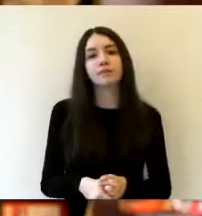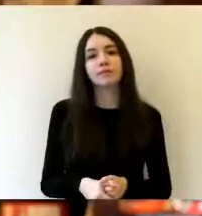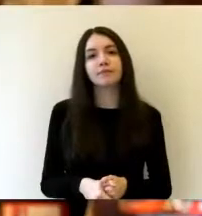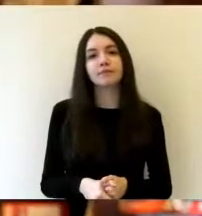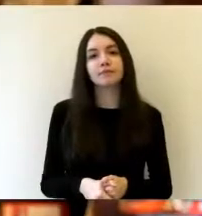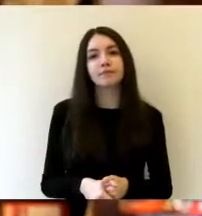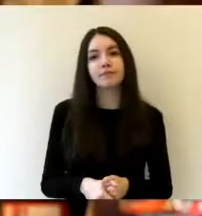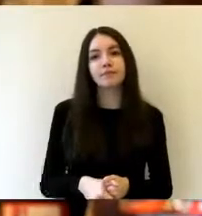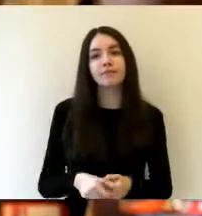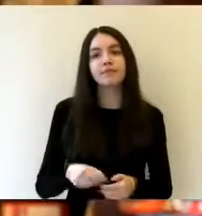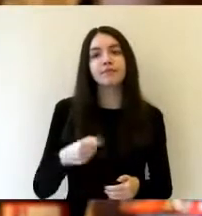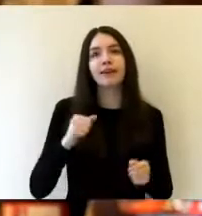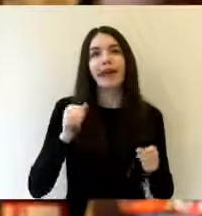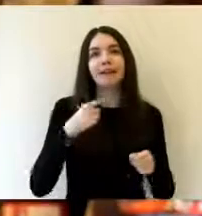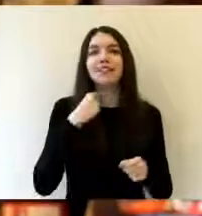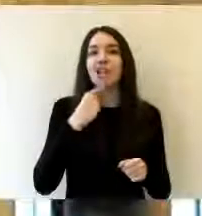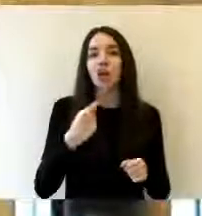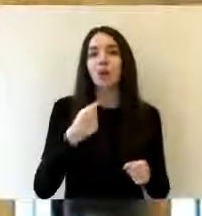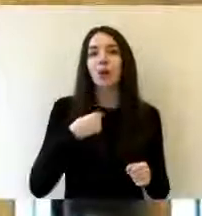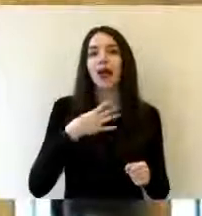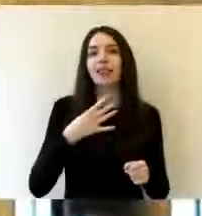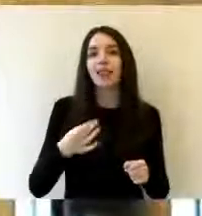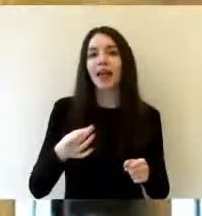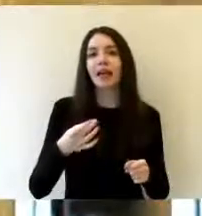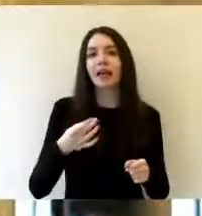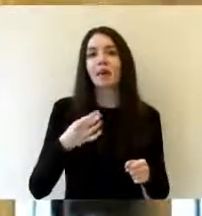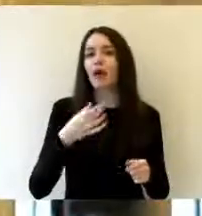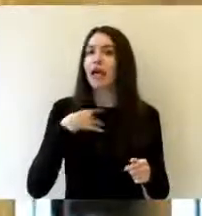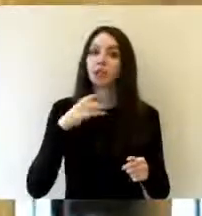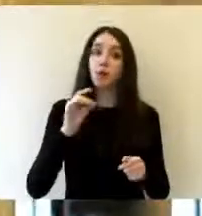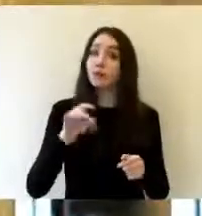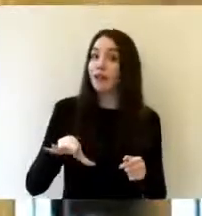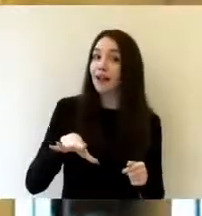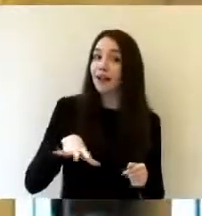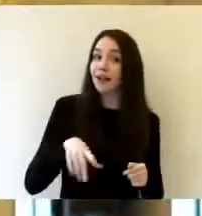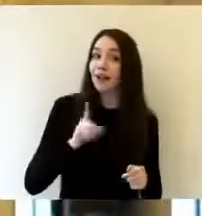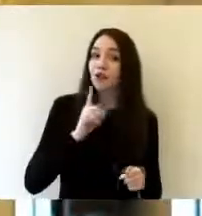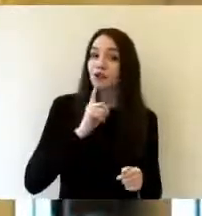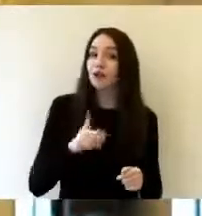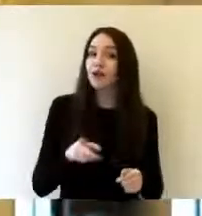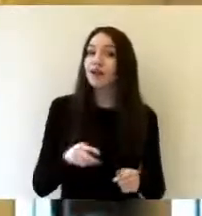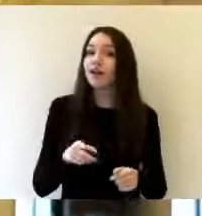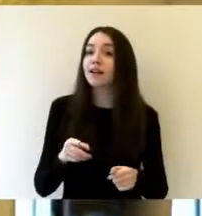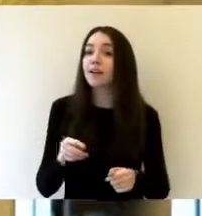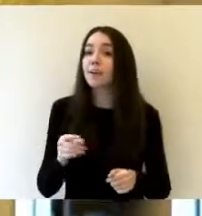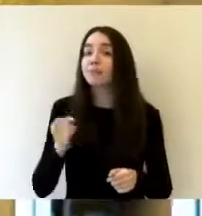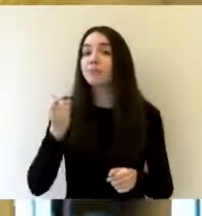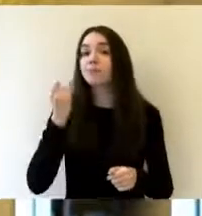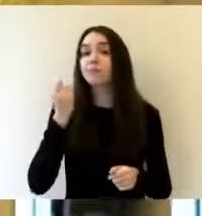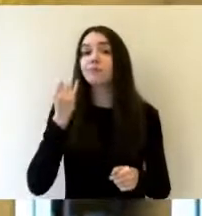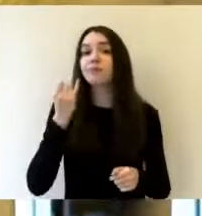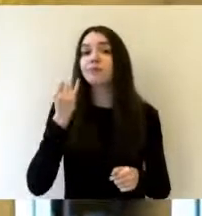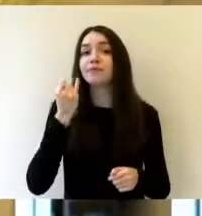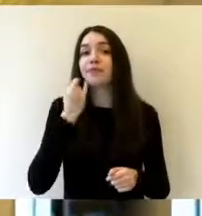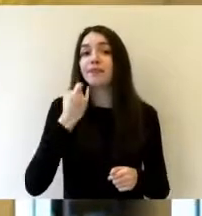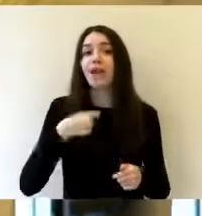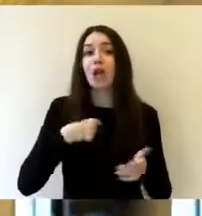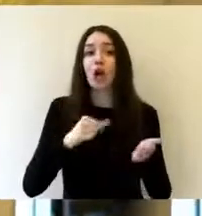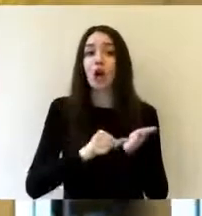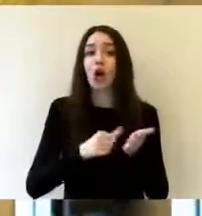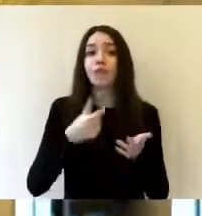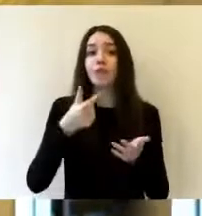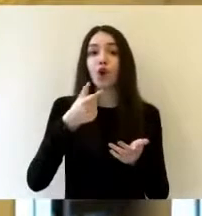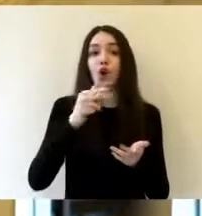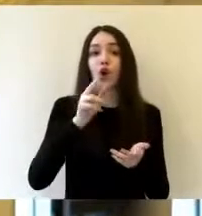I can tell you what I like the least. Sure. Like all carvers. Like, if I'm going to carve granite, you know, that's going to cost you.